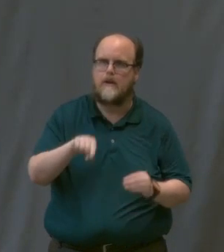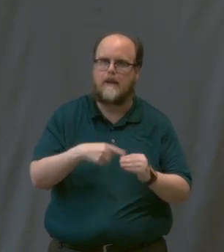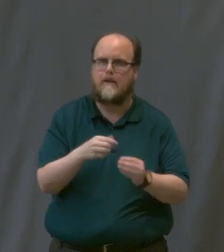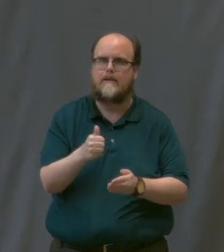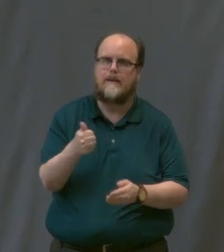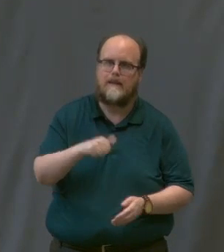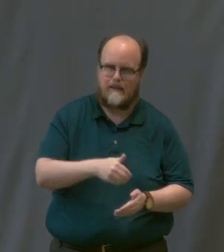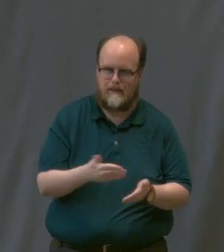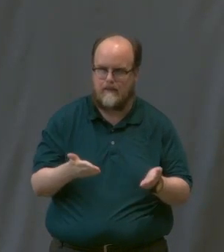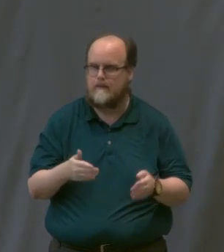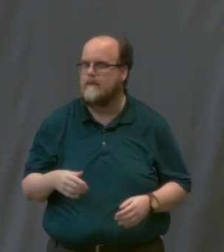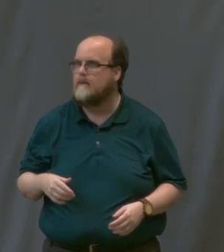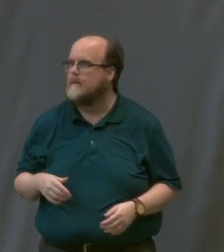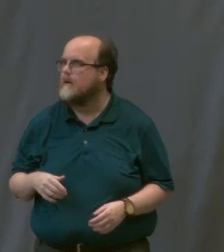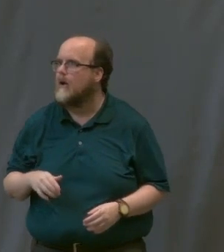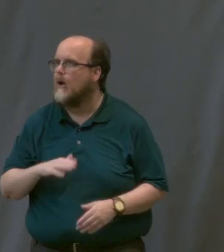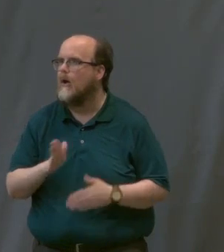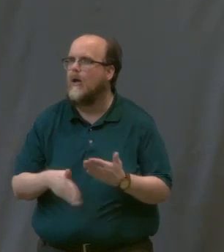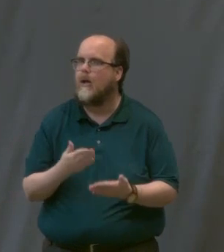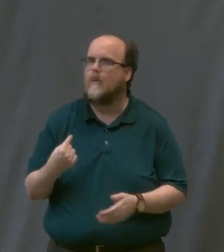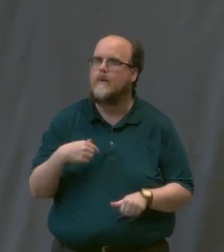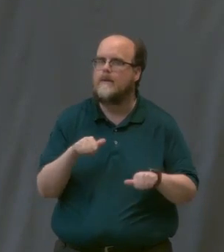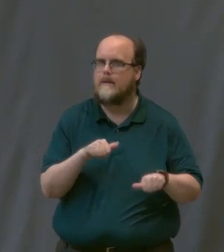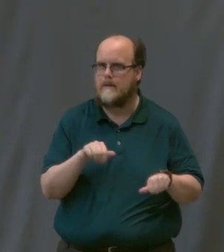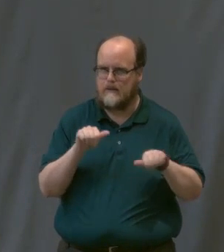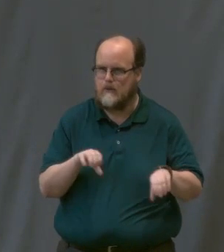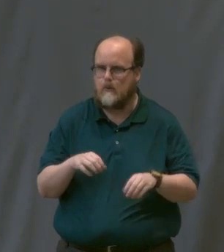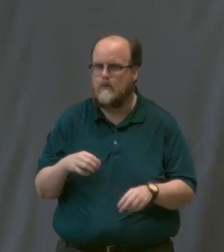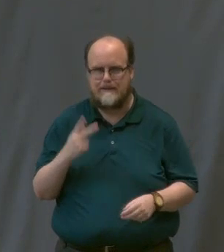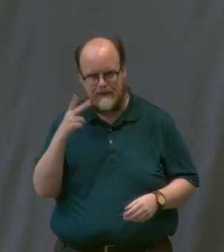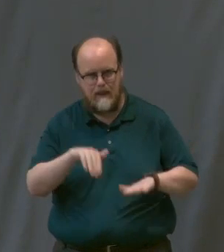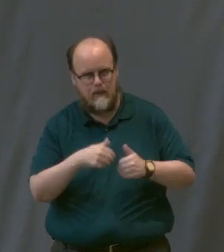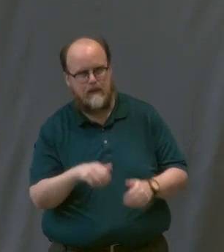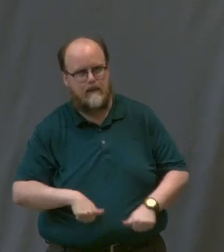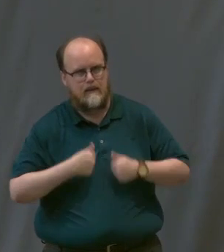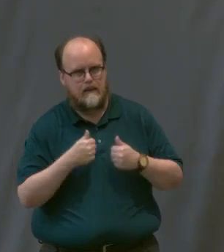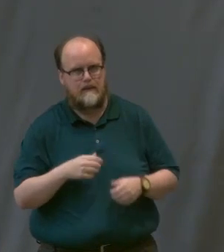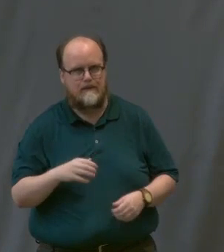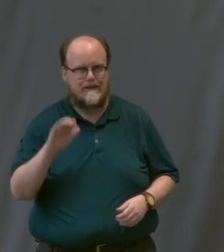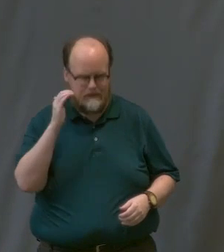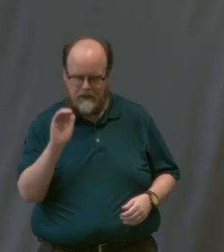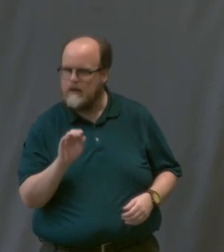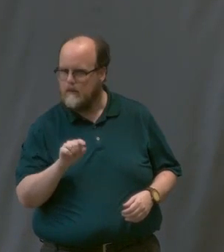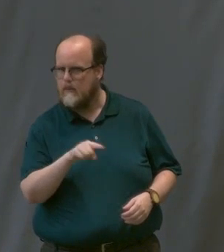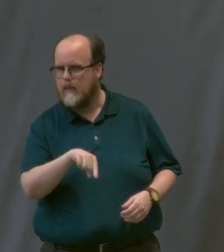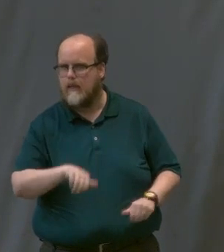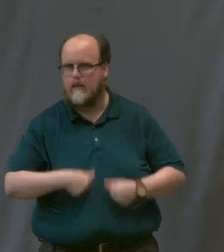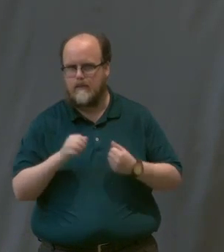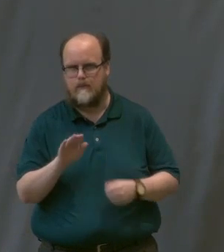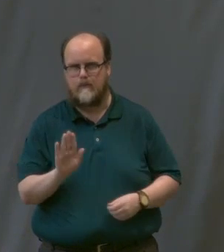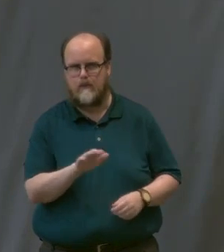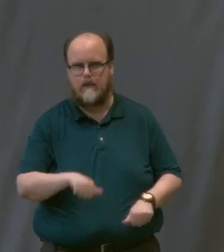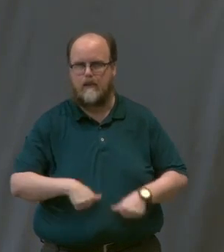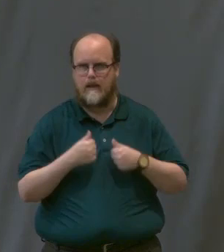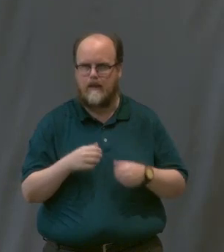anything. All you can do is just look at their lives, look at the way they live their lives, the way it seems they live their life,